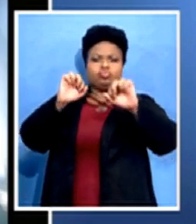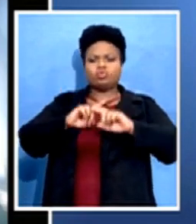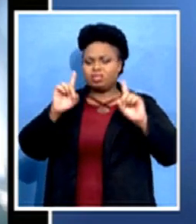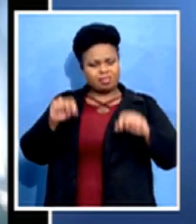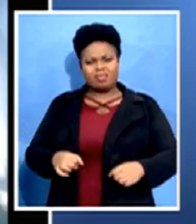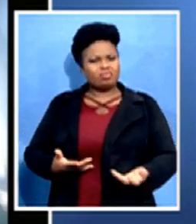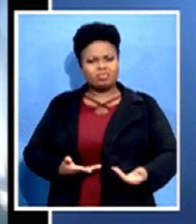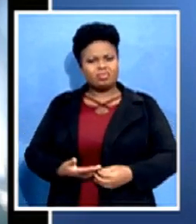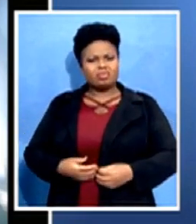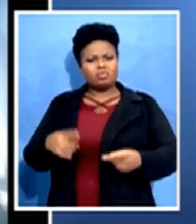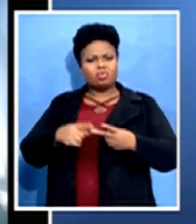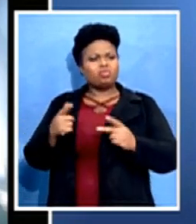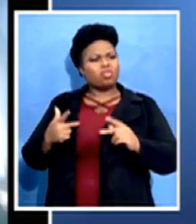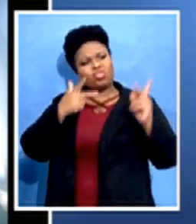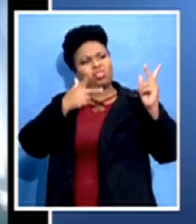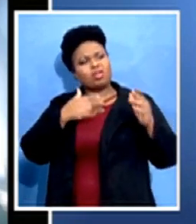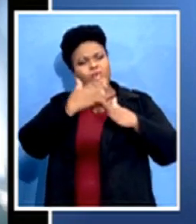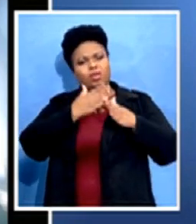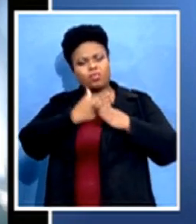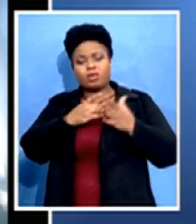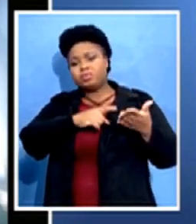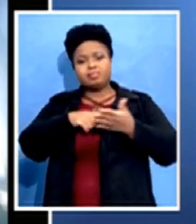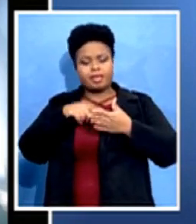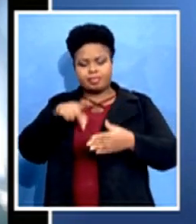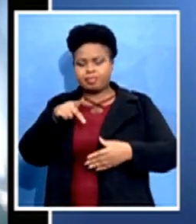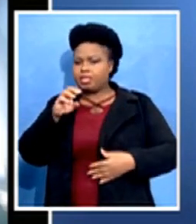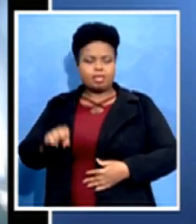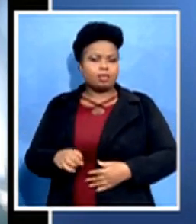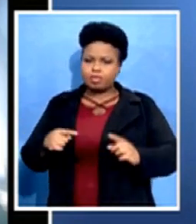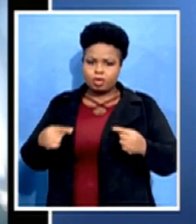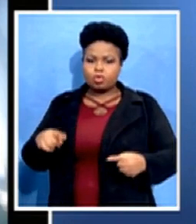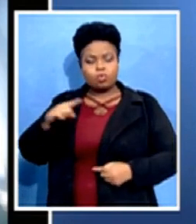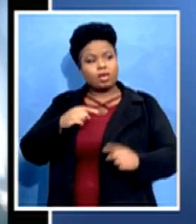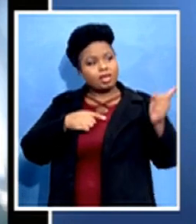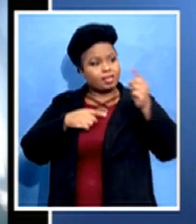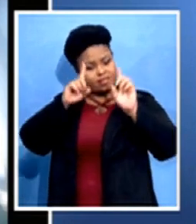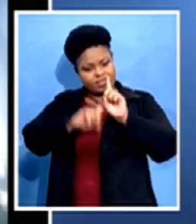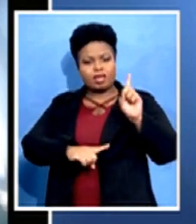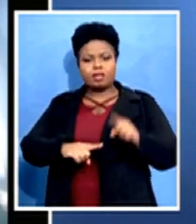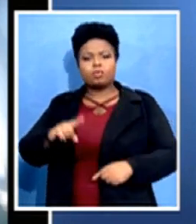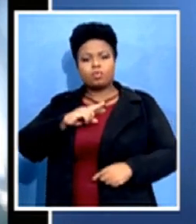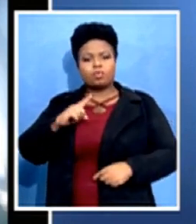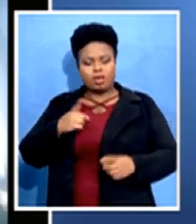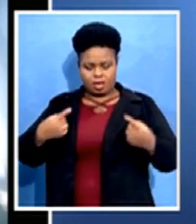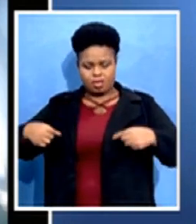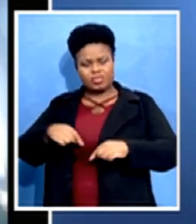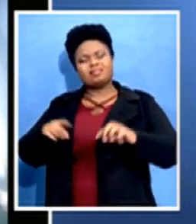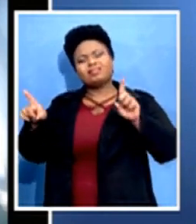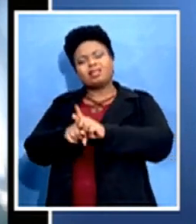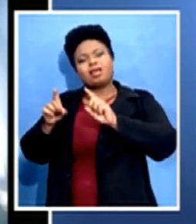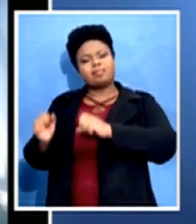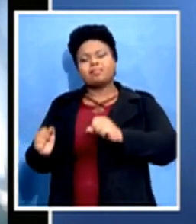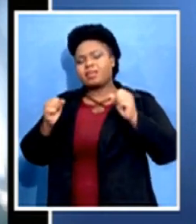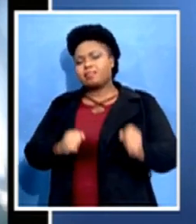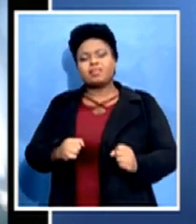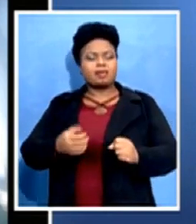and demand PPE. They failed to do that. Our infrastructure is still the same infrastructure that was before the